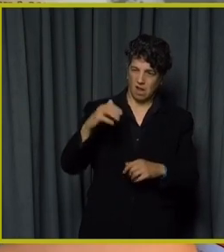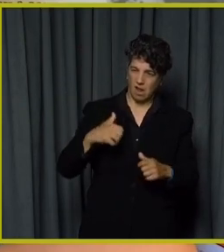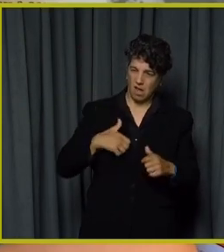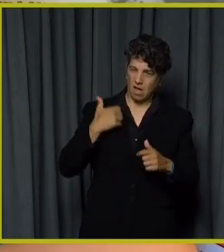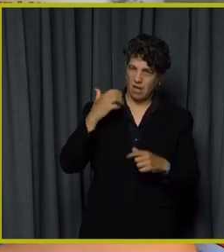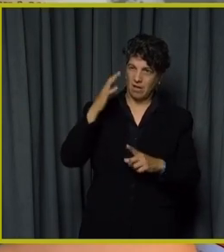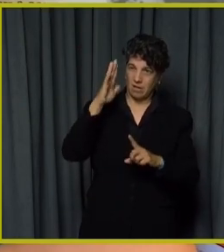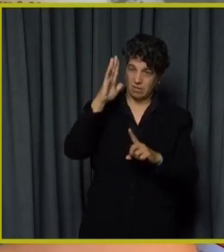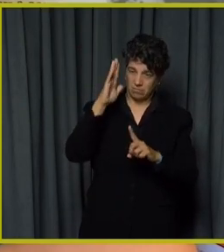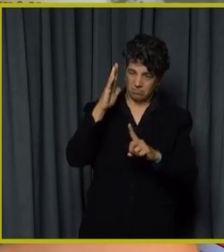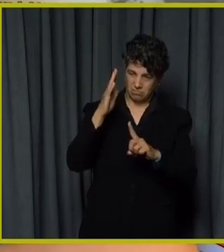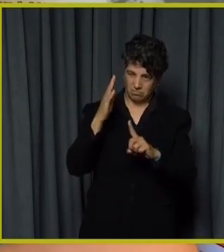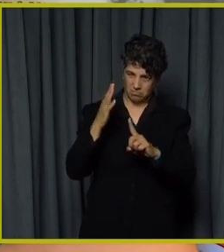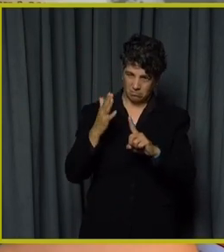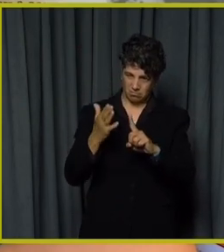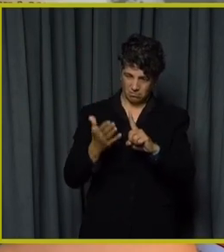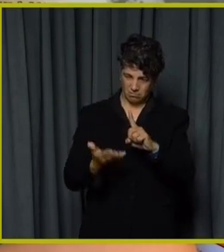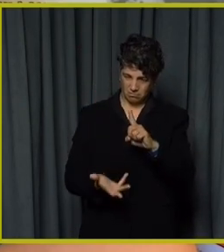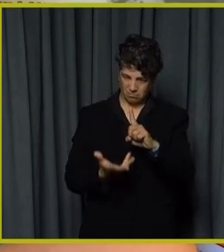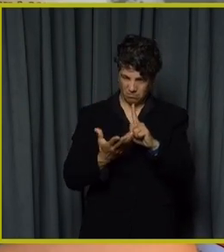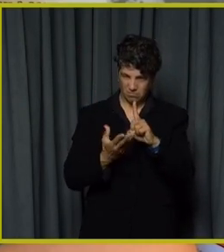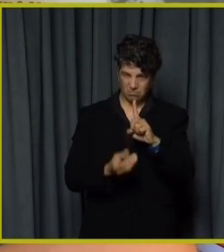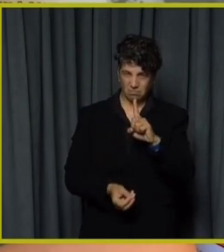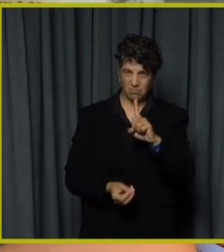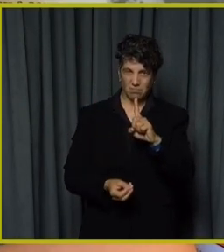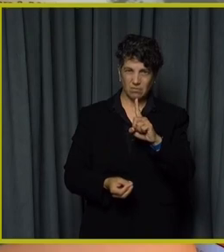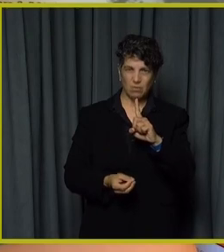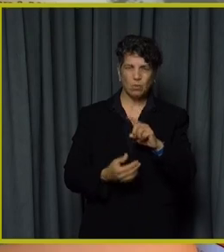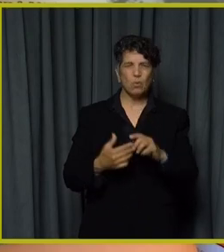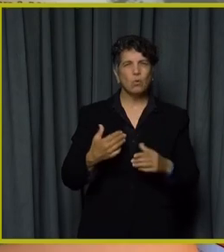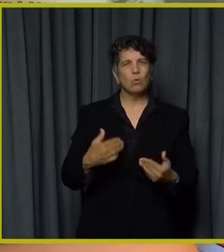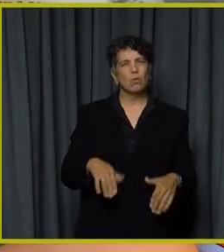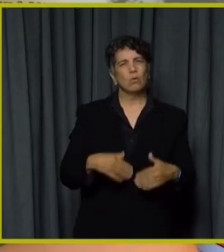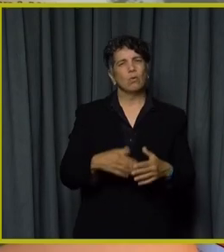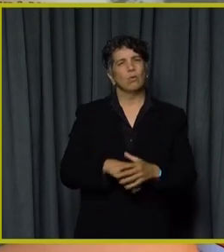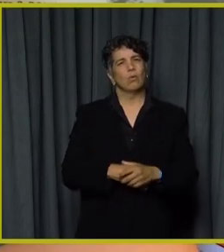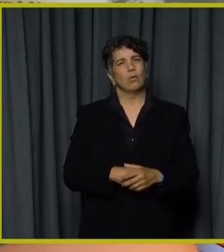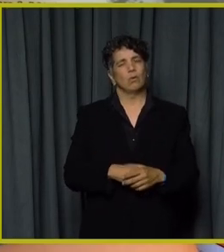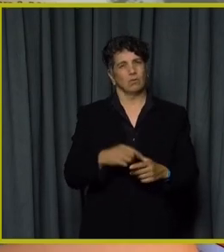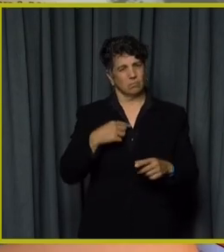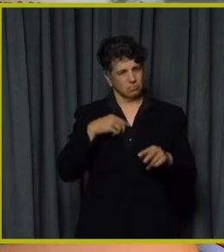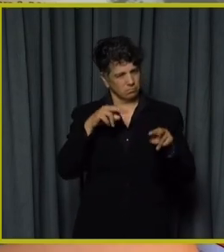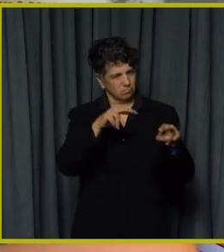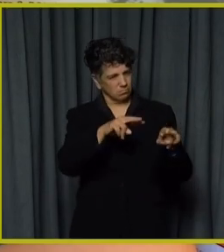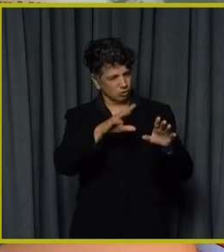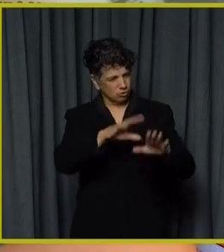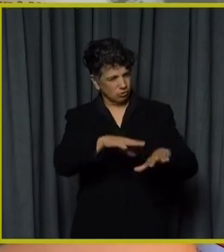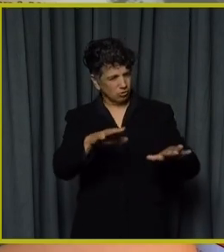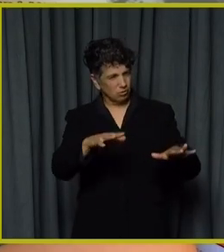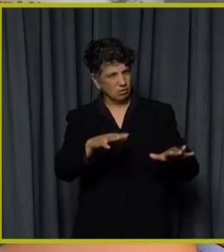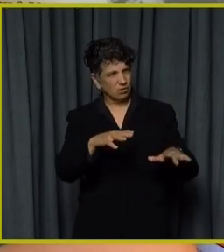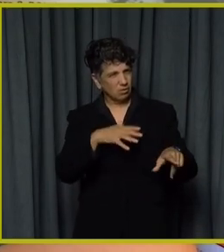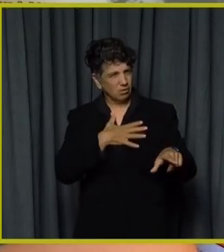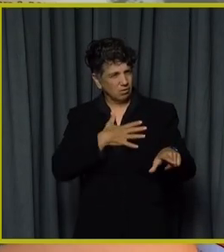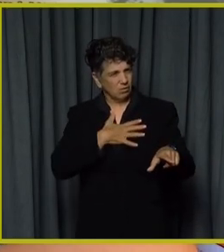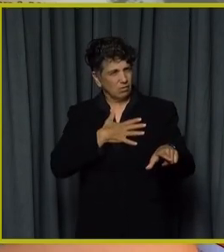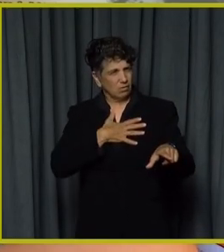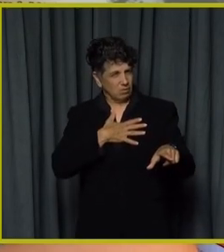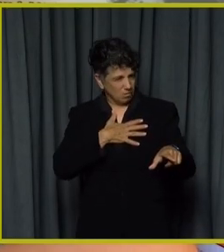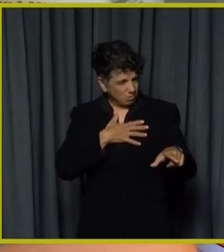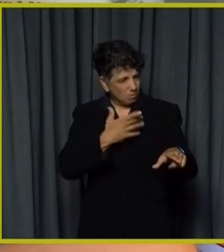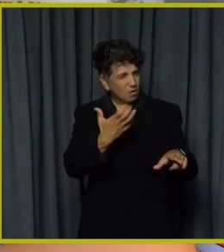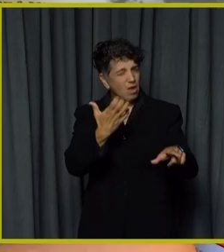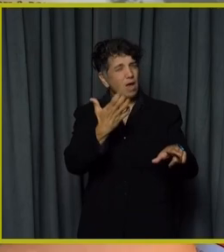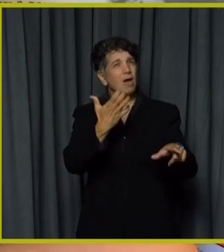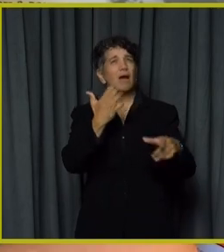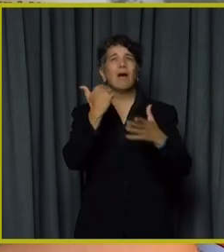him call for his mom, heard our own children call for us. And so when we're talking about decisive